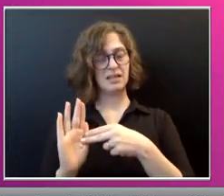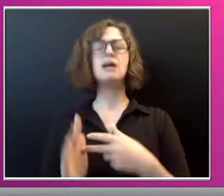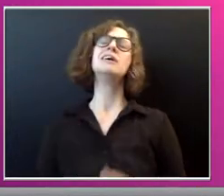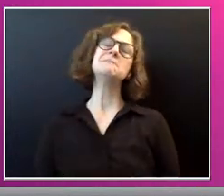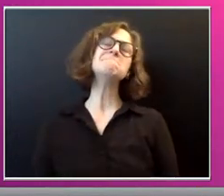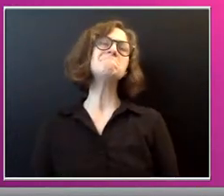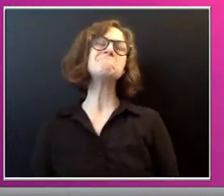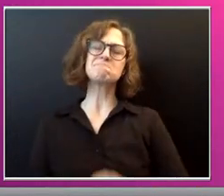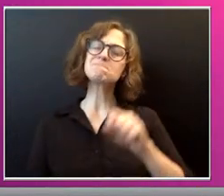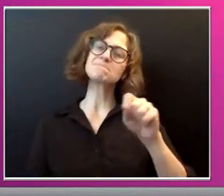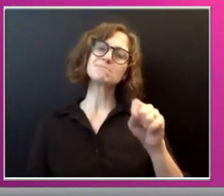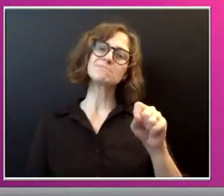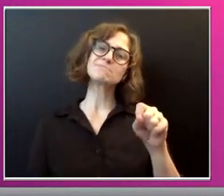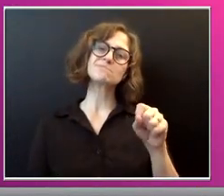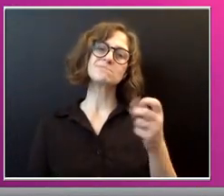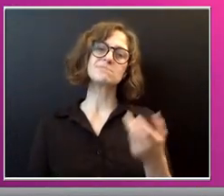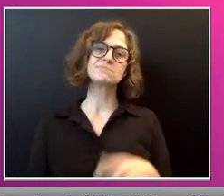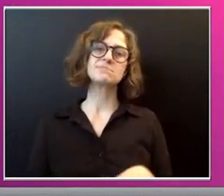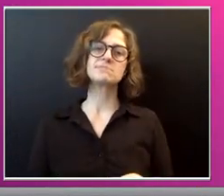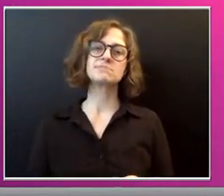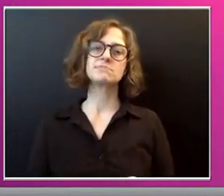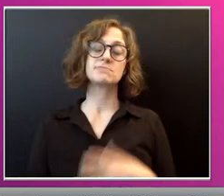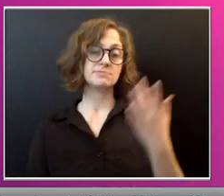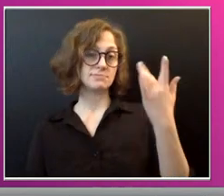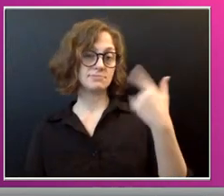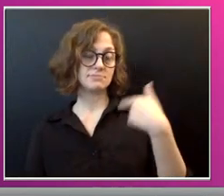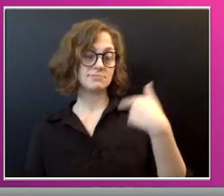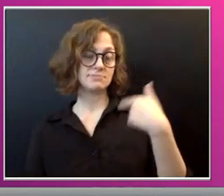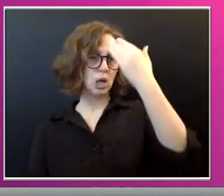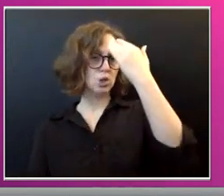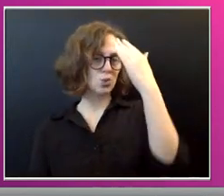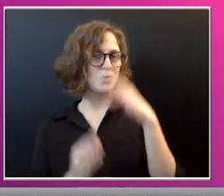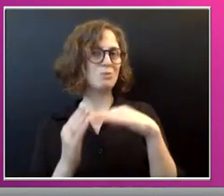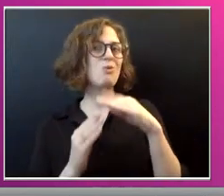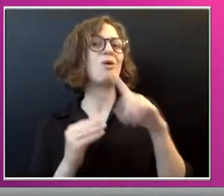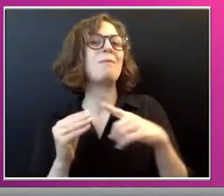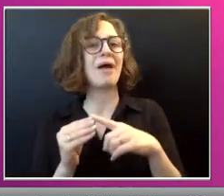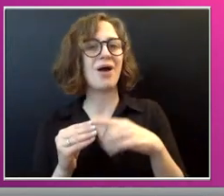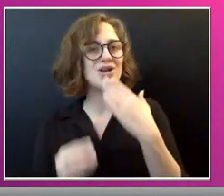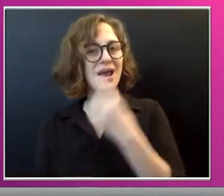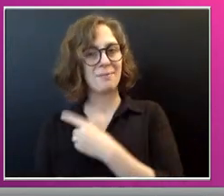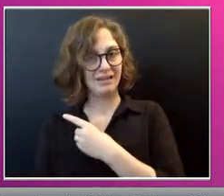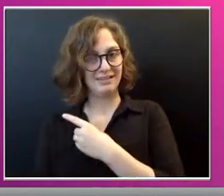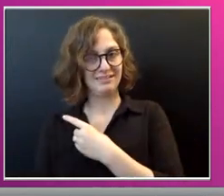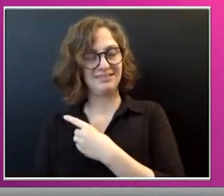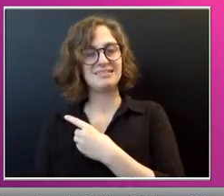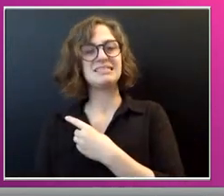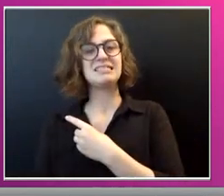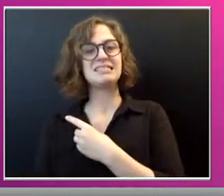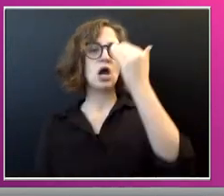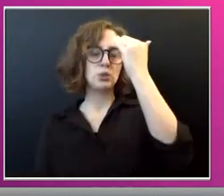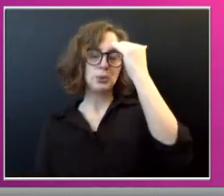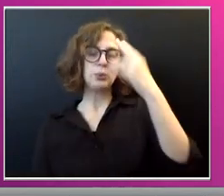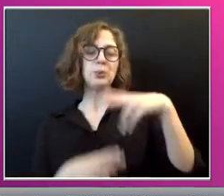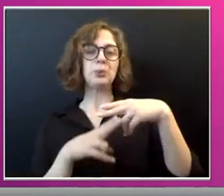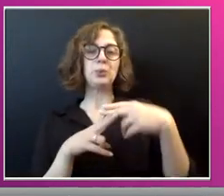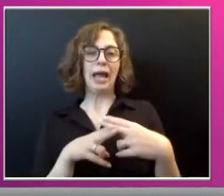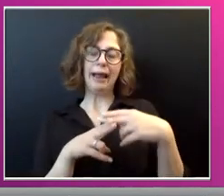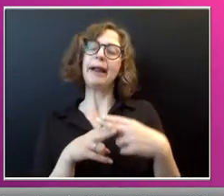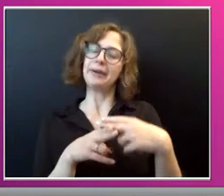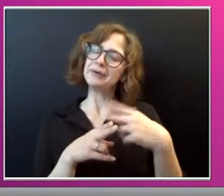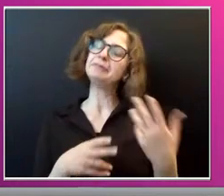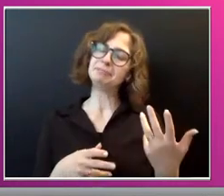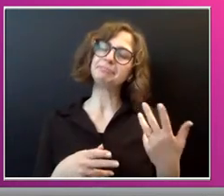because I knew more about diabetes, and I knew that weight was a major issue,